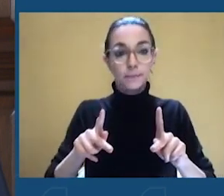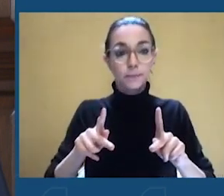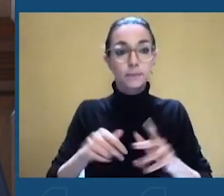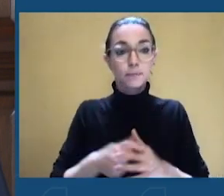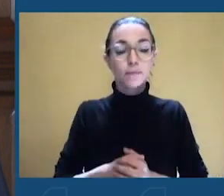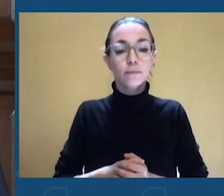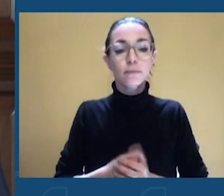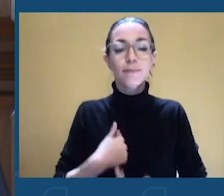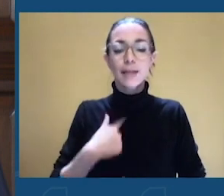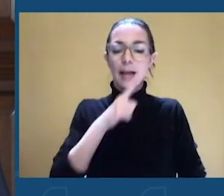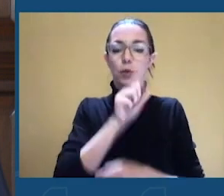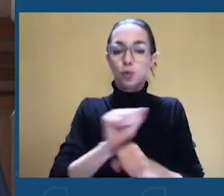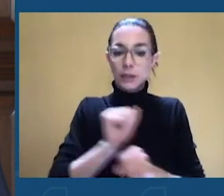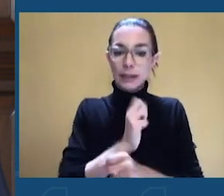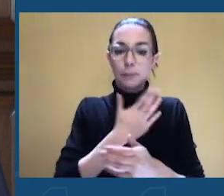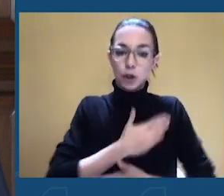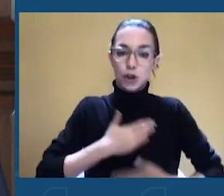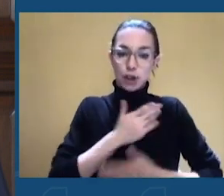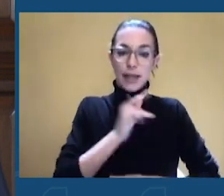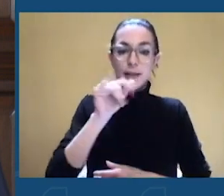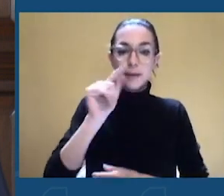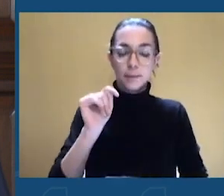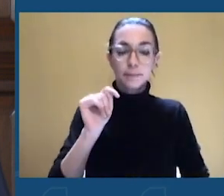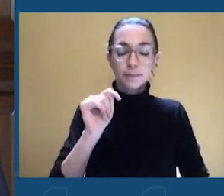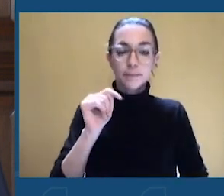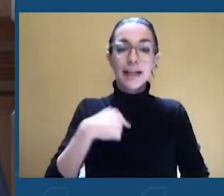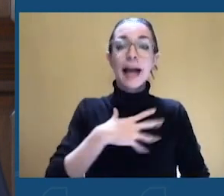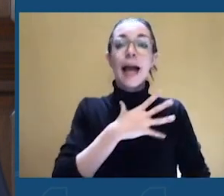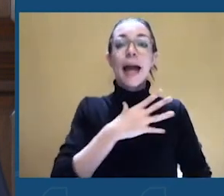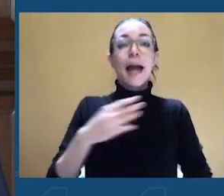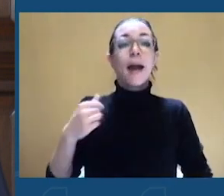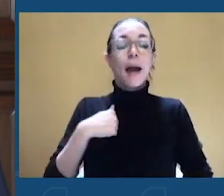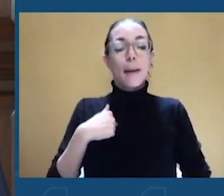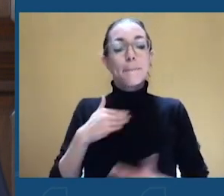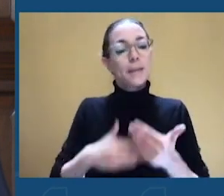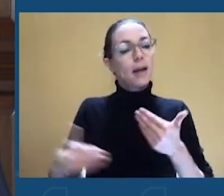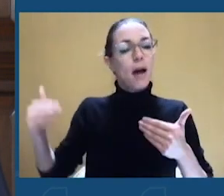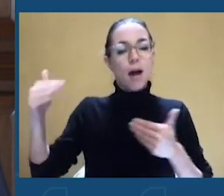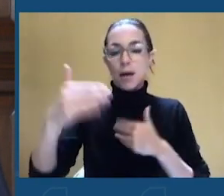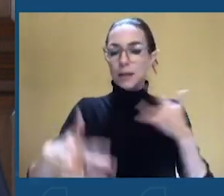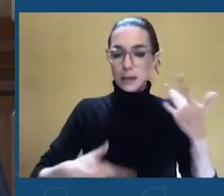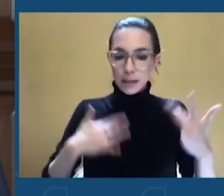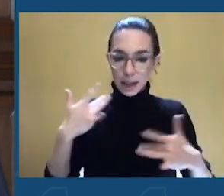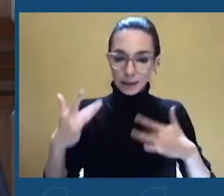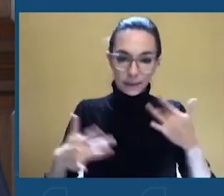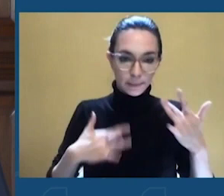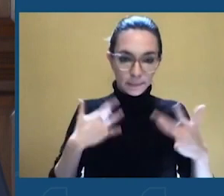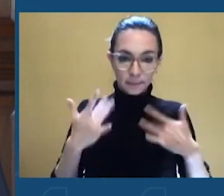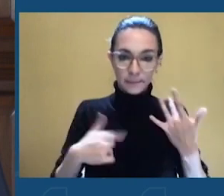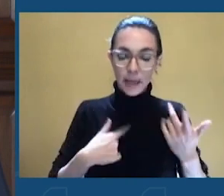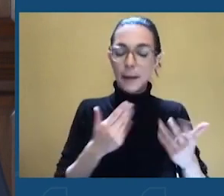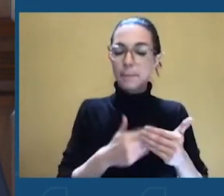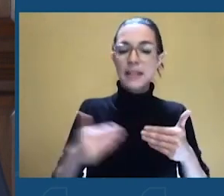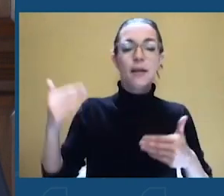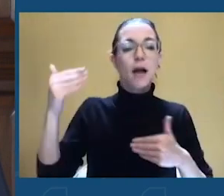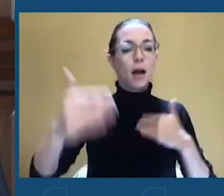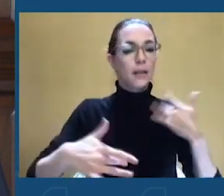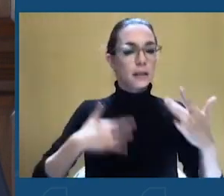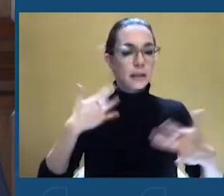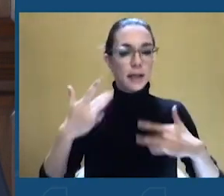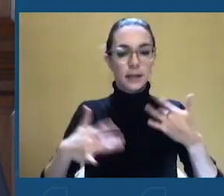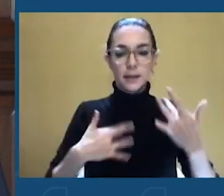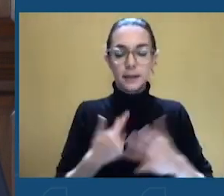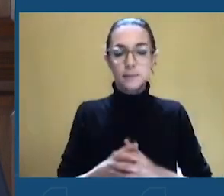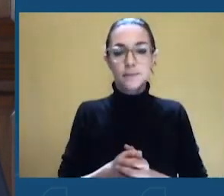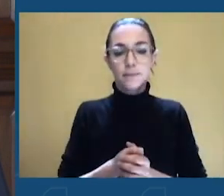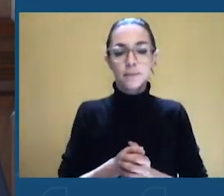I truly appreciate it. And I am beyond excited. I am beyond excited to